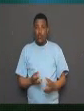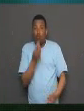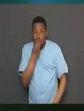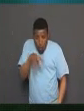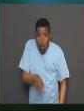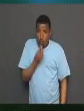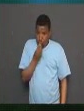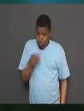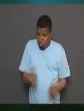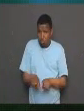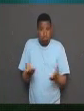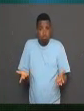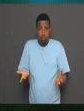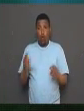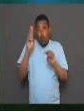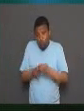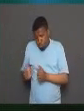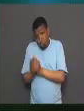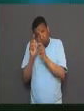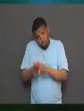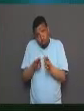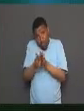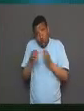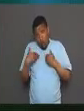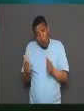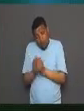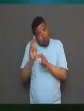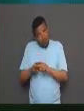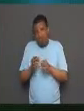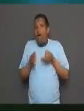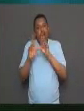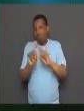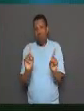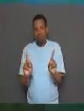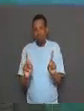food, or sitting with an infected person.